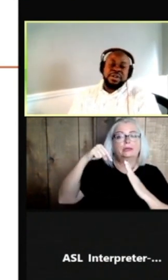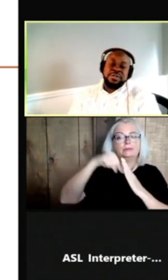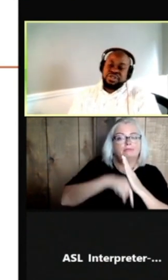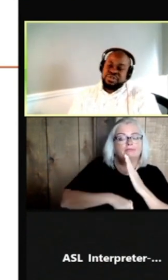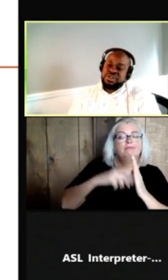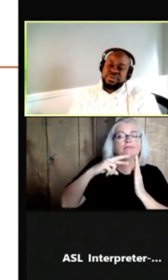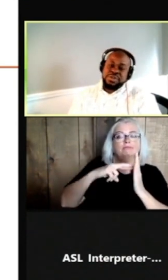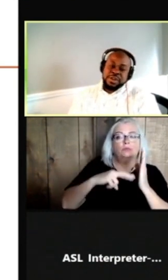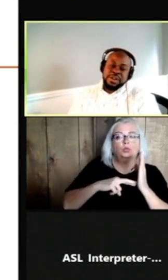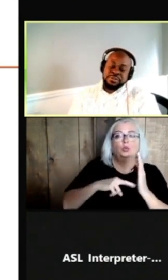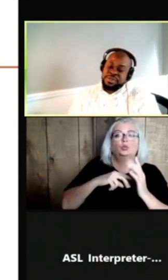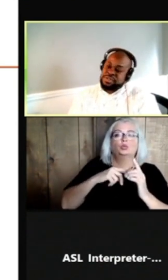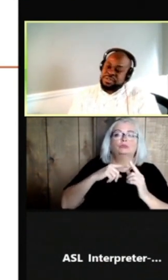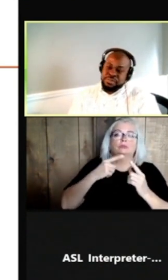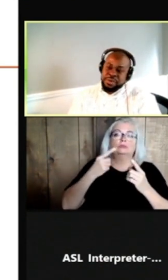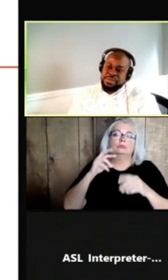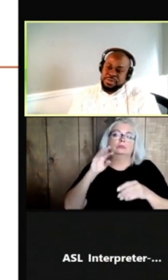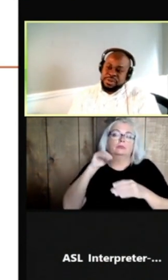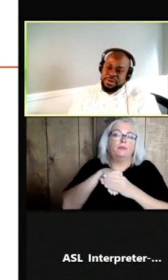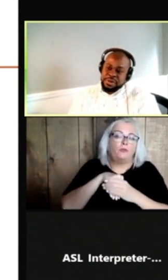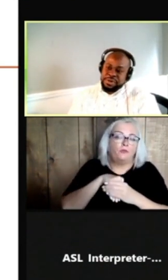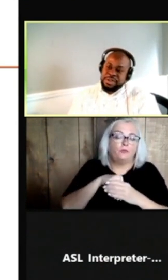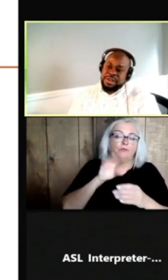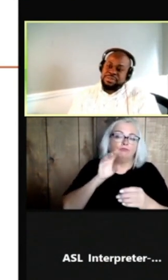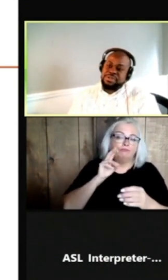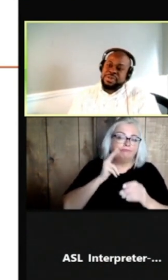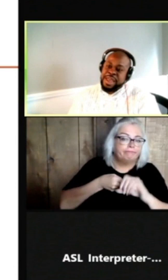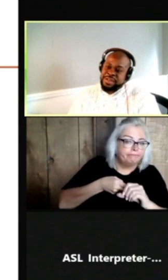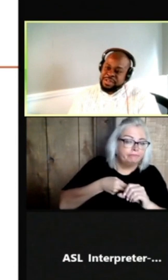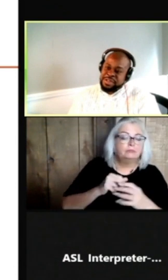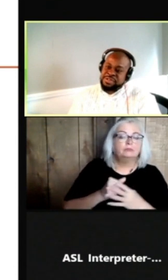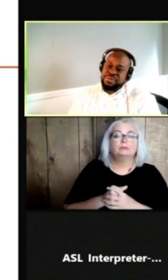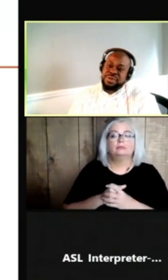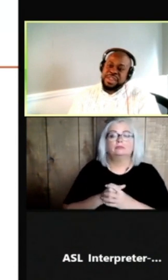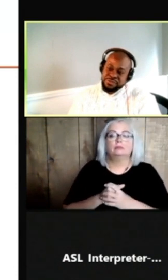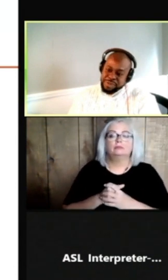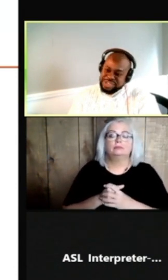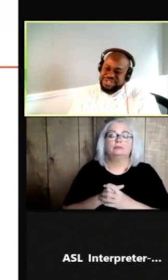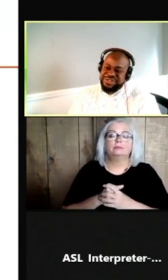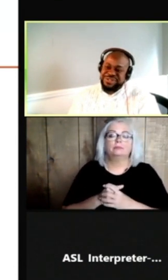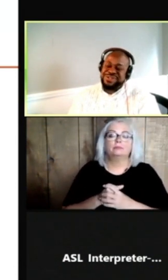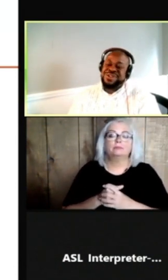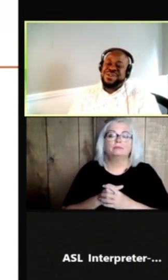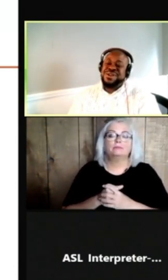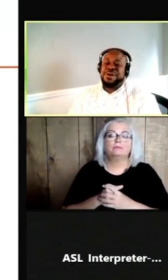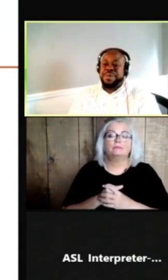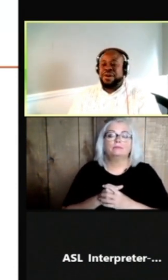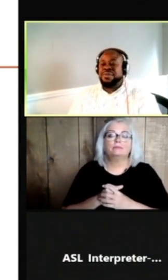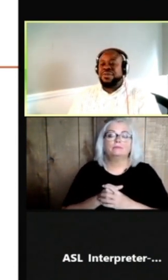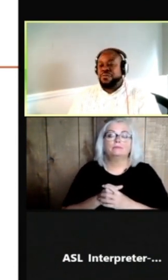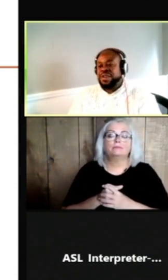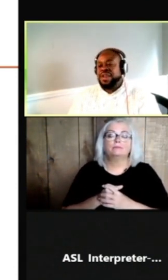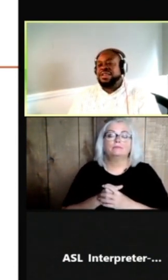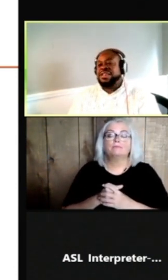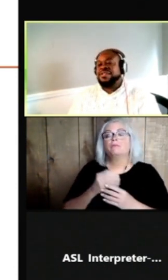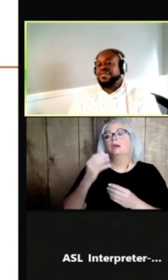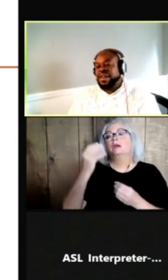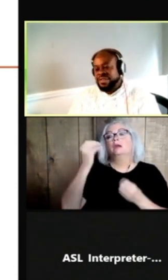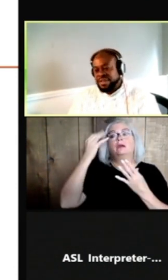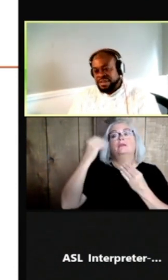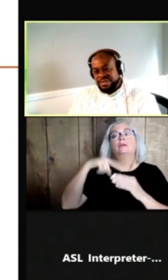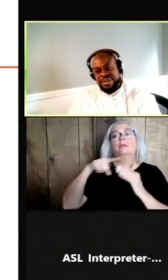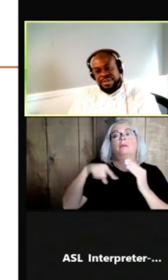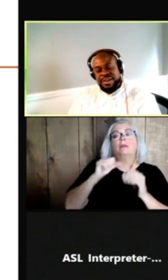There are some structural characteristics to what's going on when it comes to access to information about